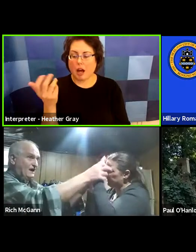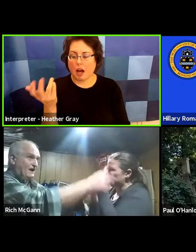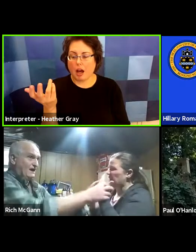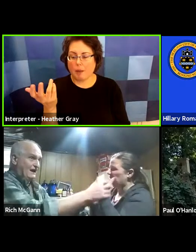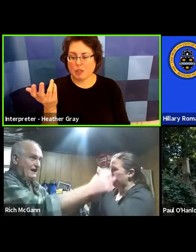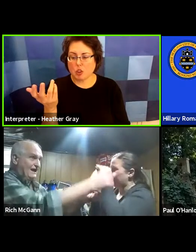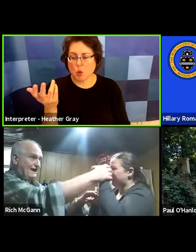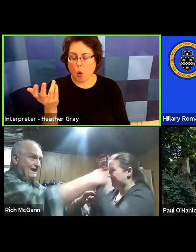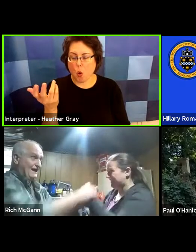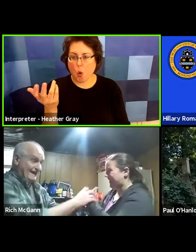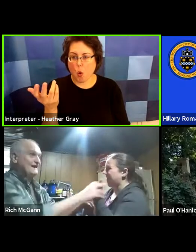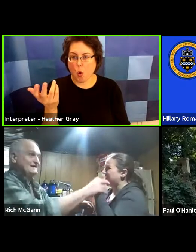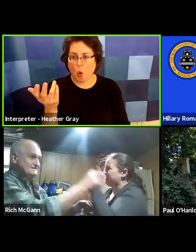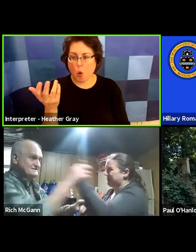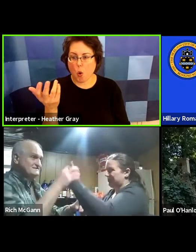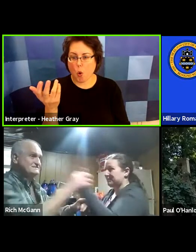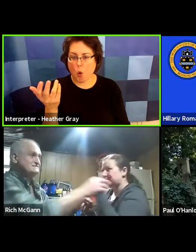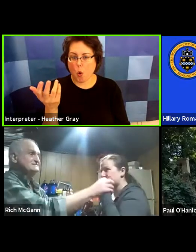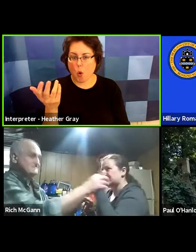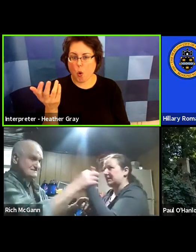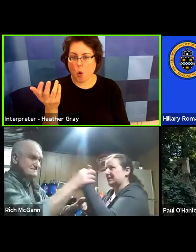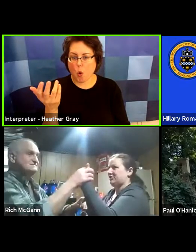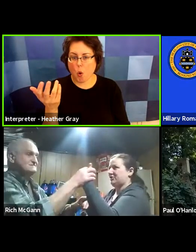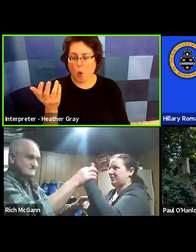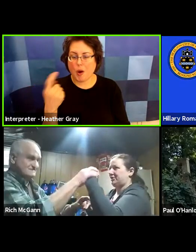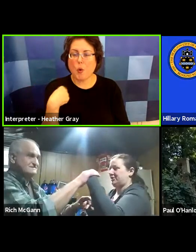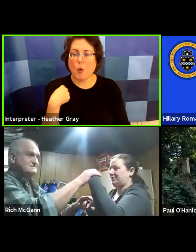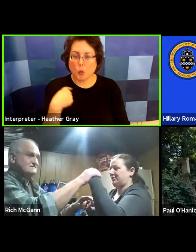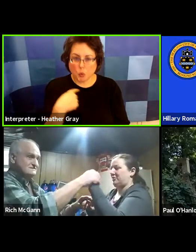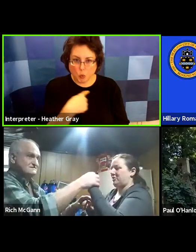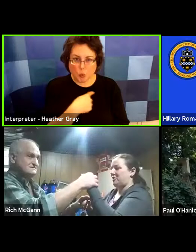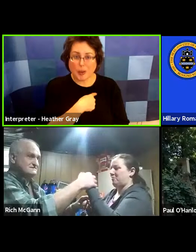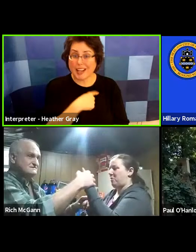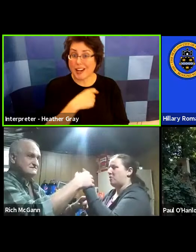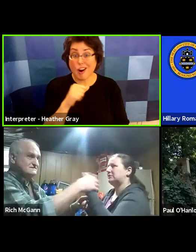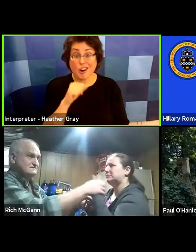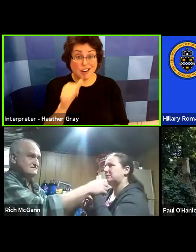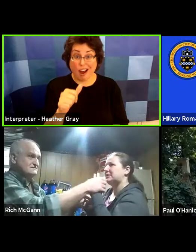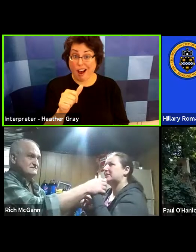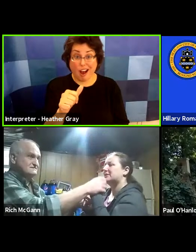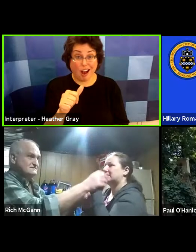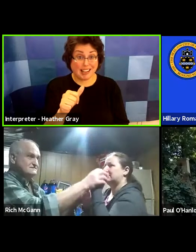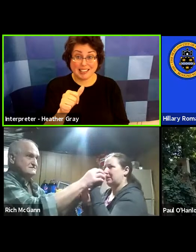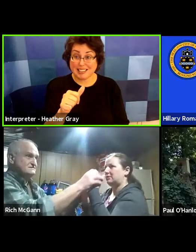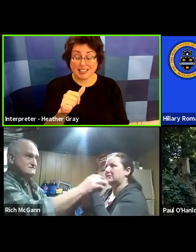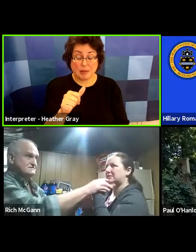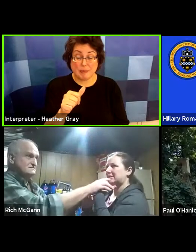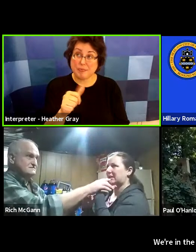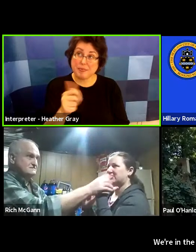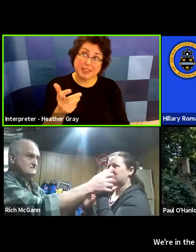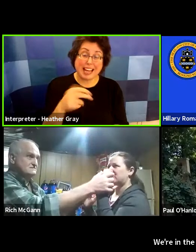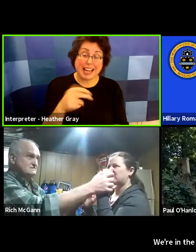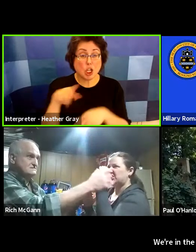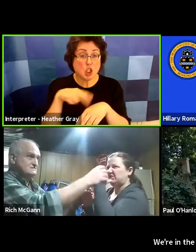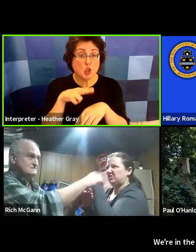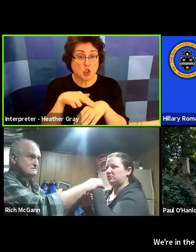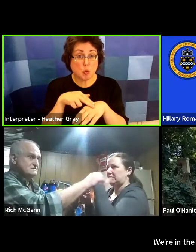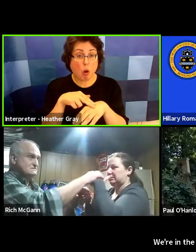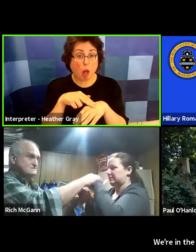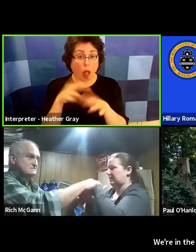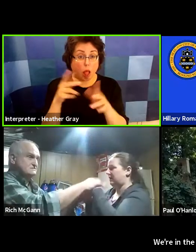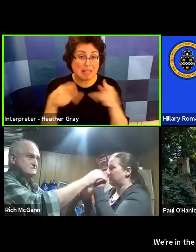we're in the we're in the unusual position where we're getting a lot of federal